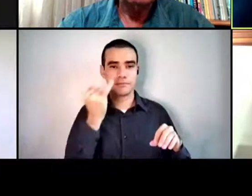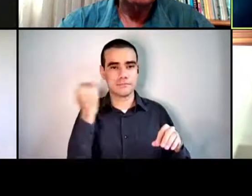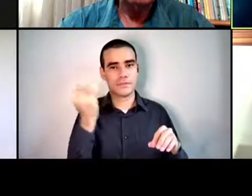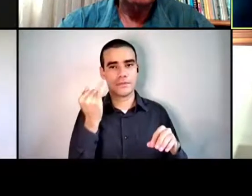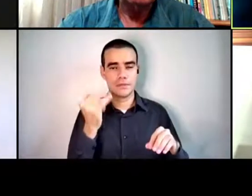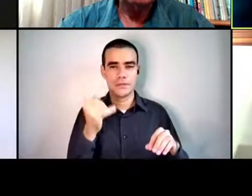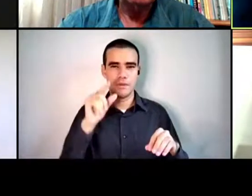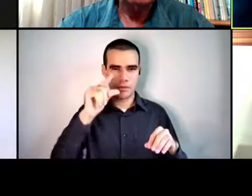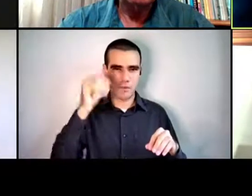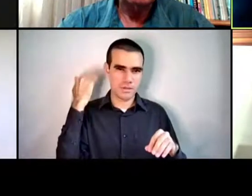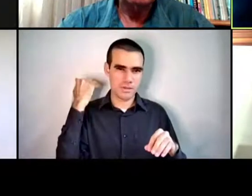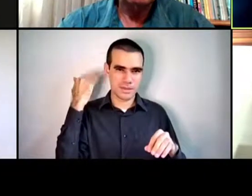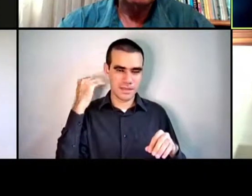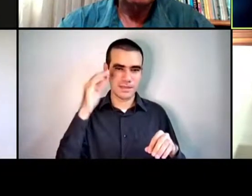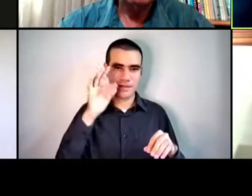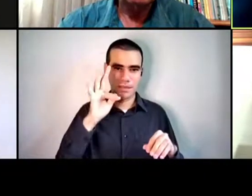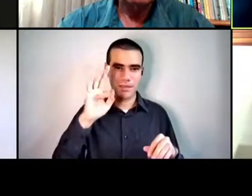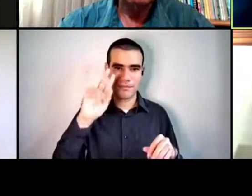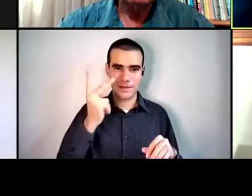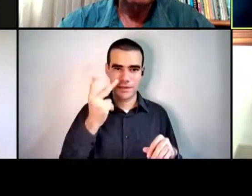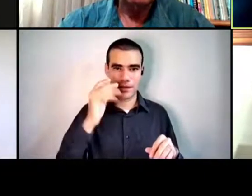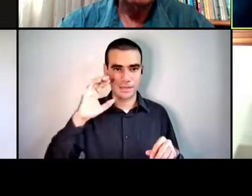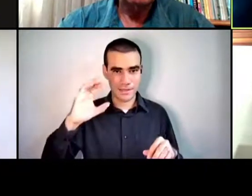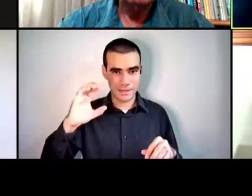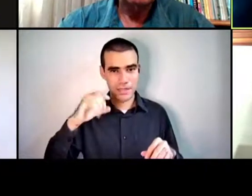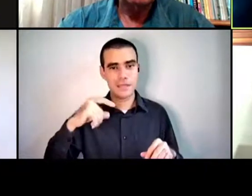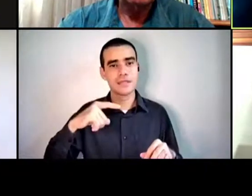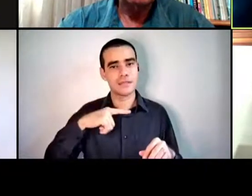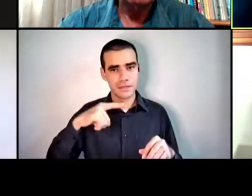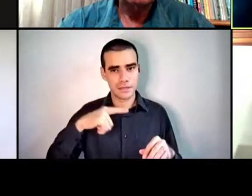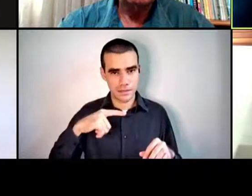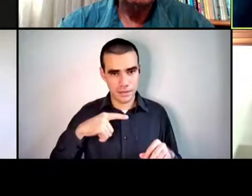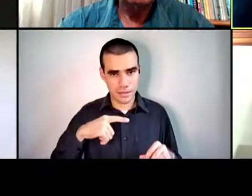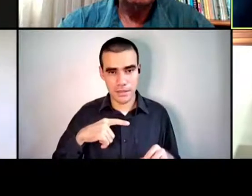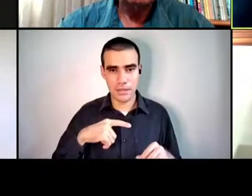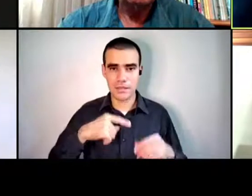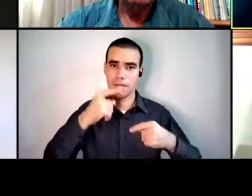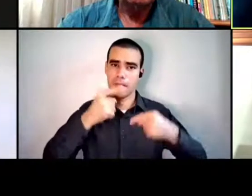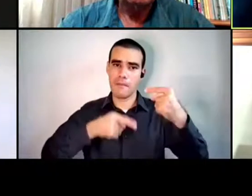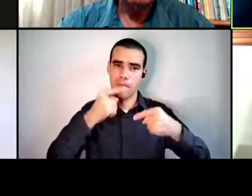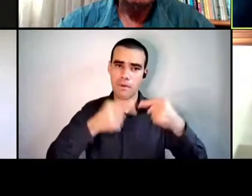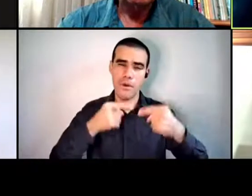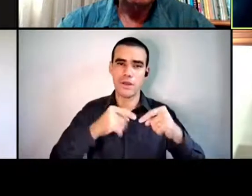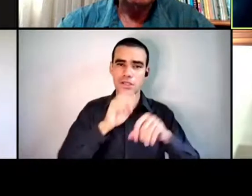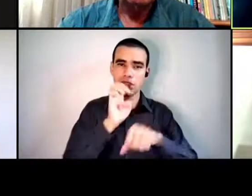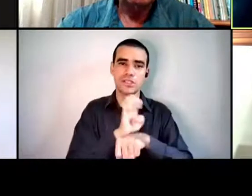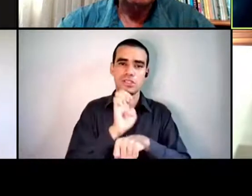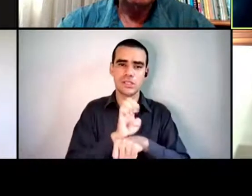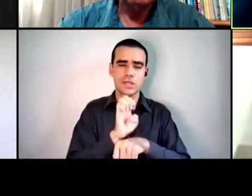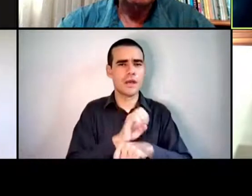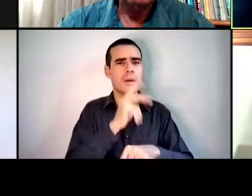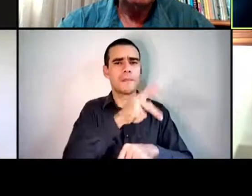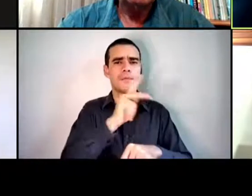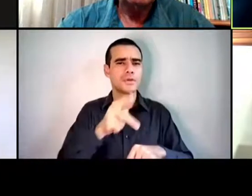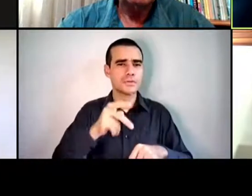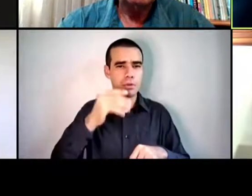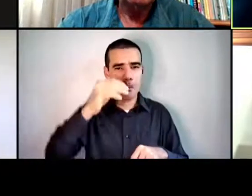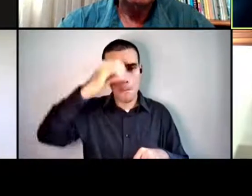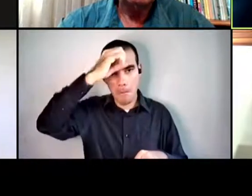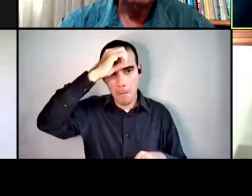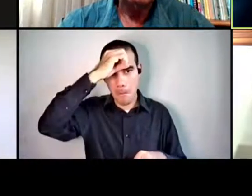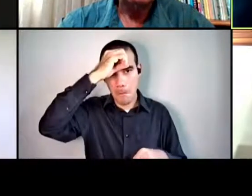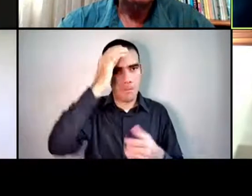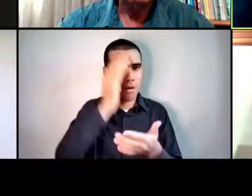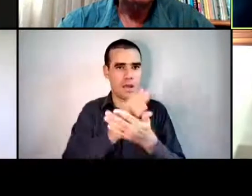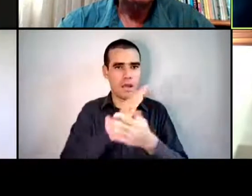Amazon. And in fact, it was in the Fernando Henrique administration. We had a state policy that